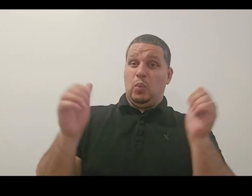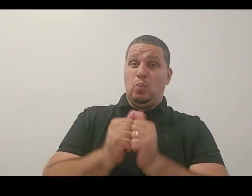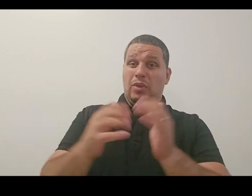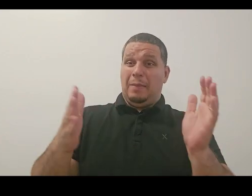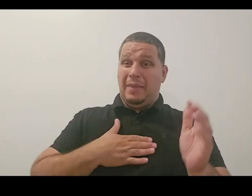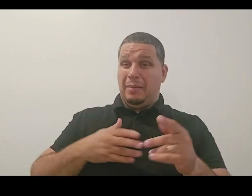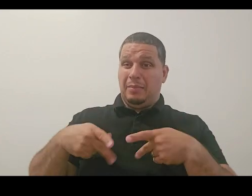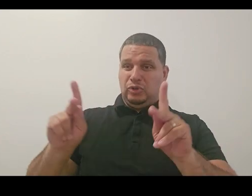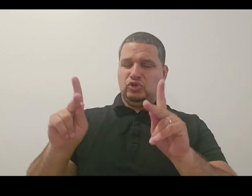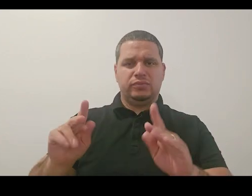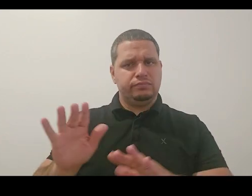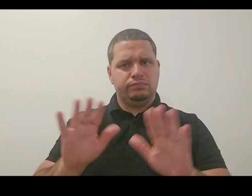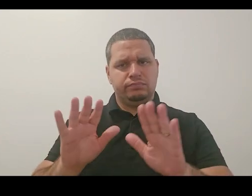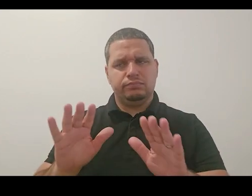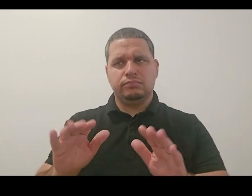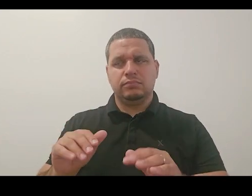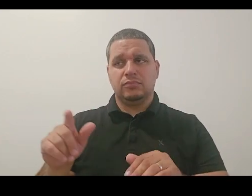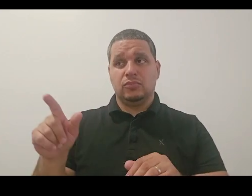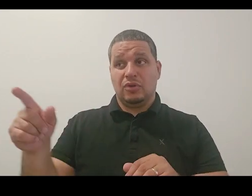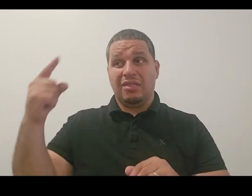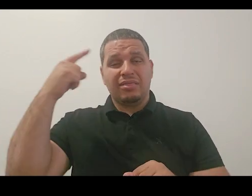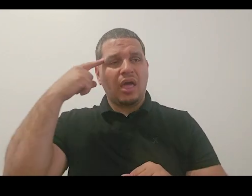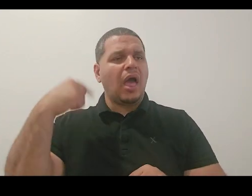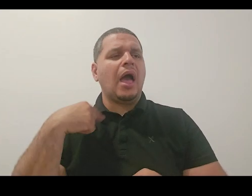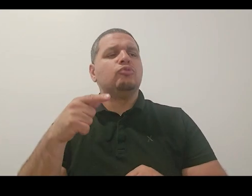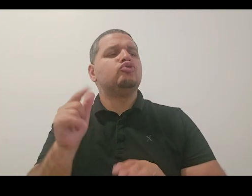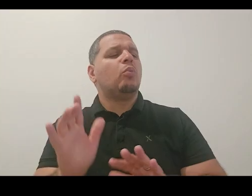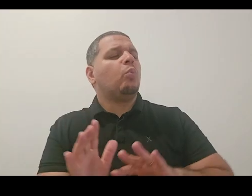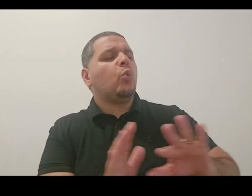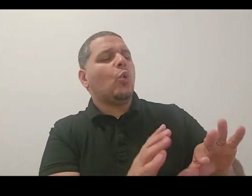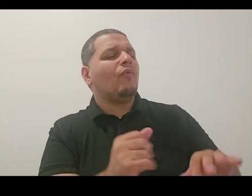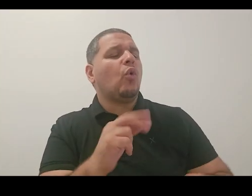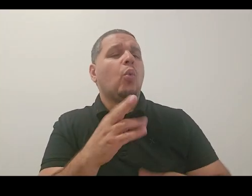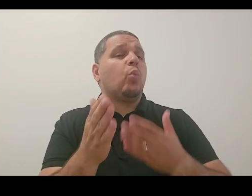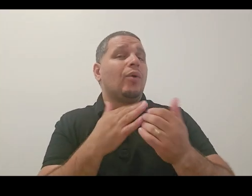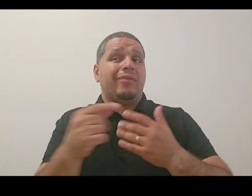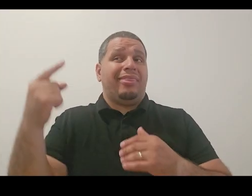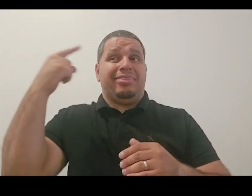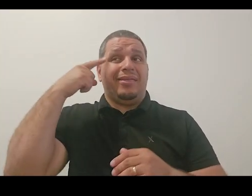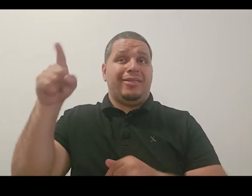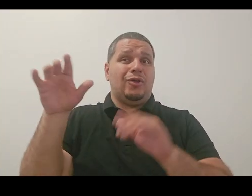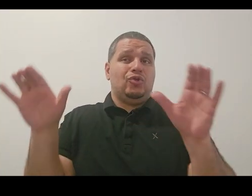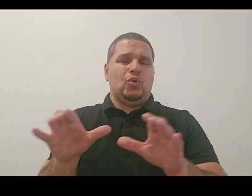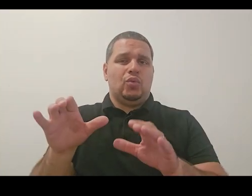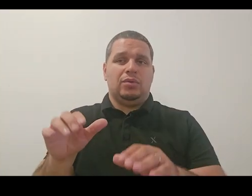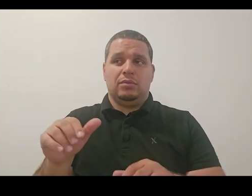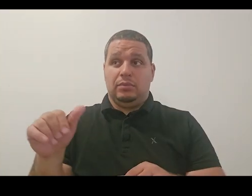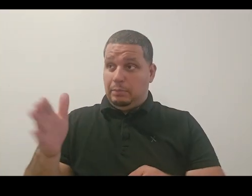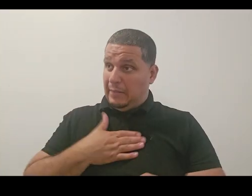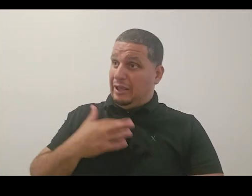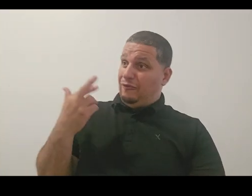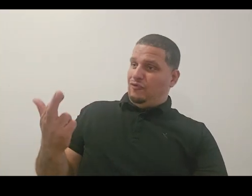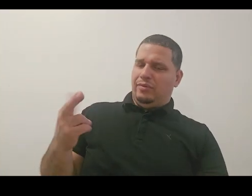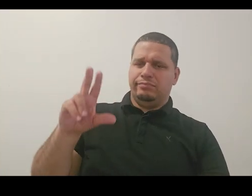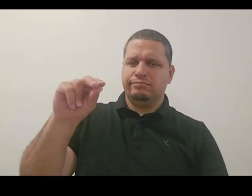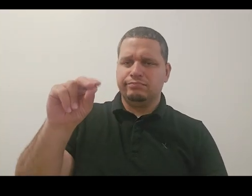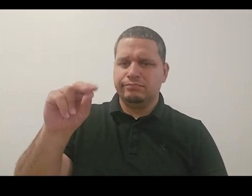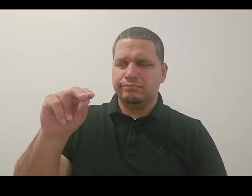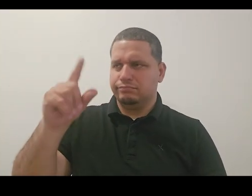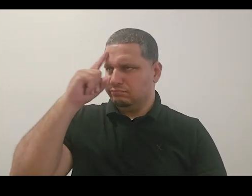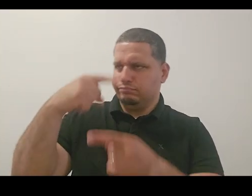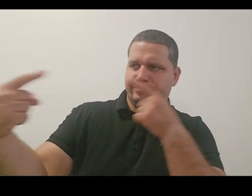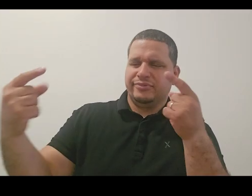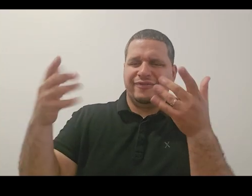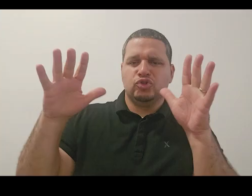Nobody who touches me in public without my permission, whether they think they're just moving me or whatever they think they're doing, is my